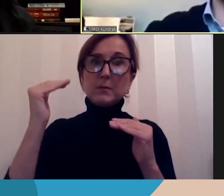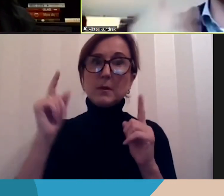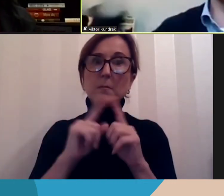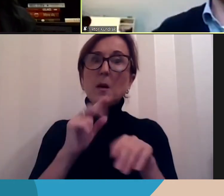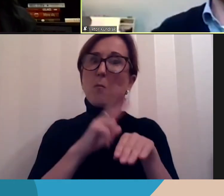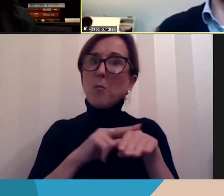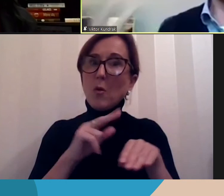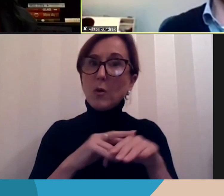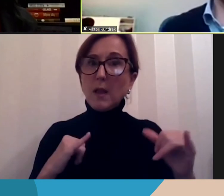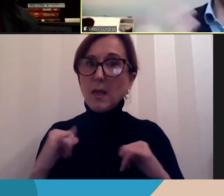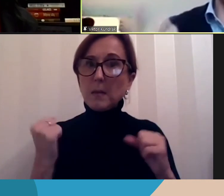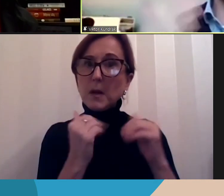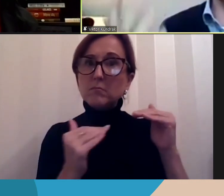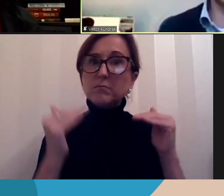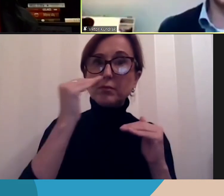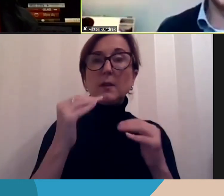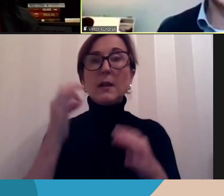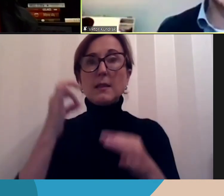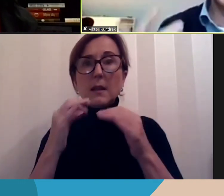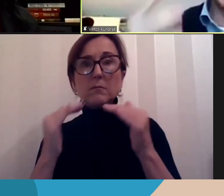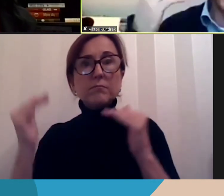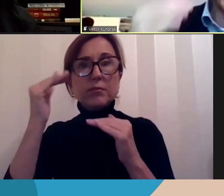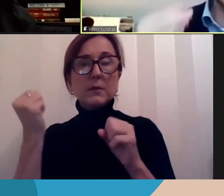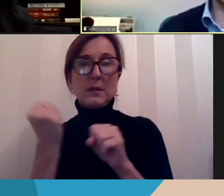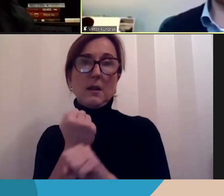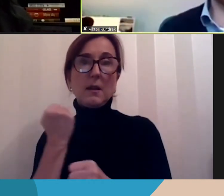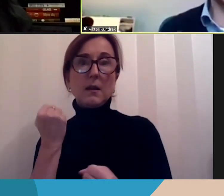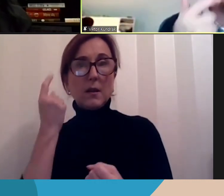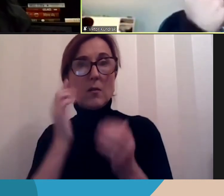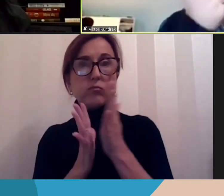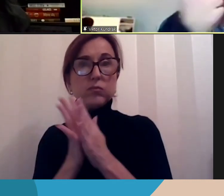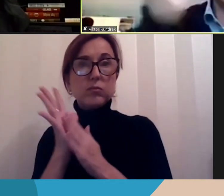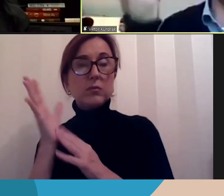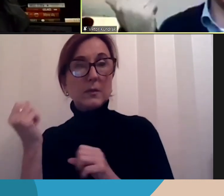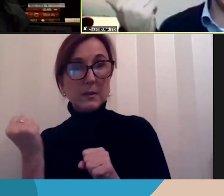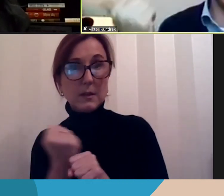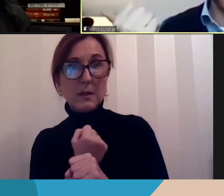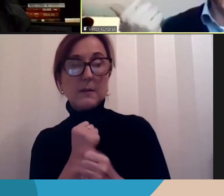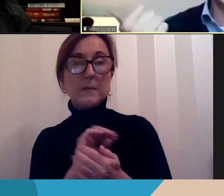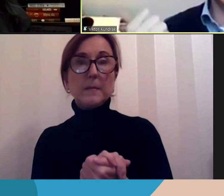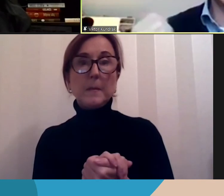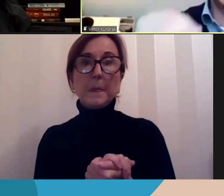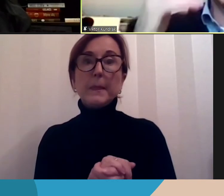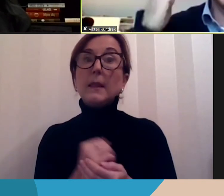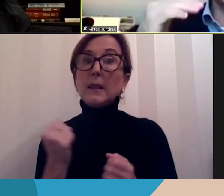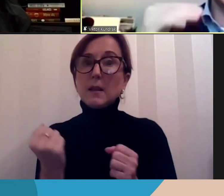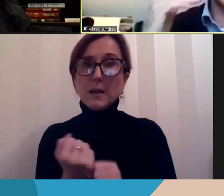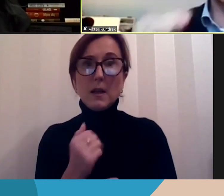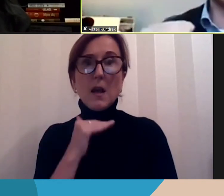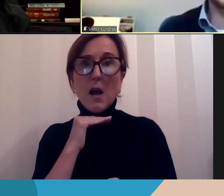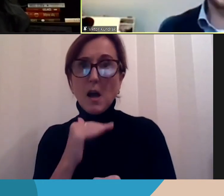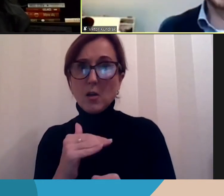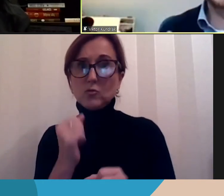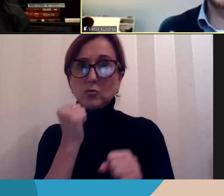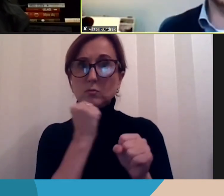simply disseminating the judgment and raising awareness, but concrete actions in terms of what my colleague identified,